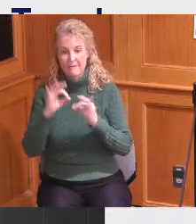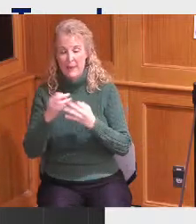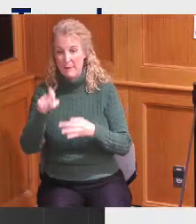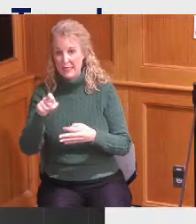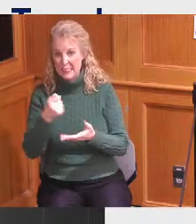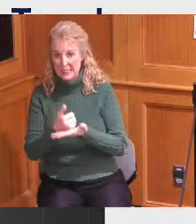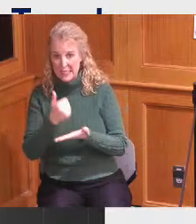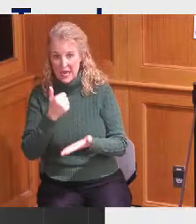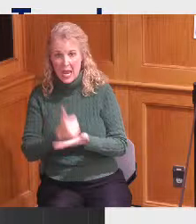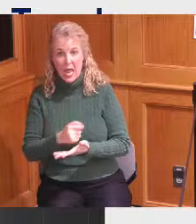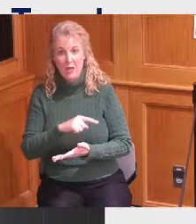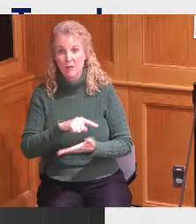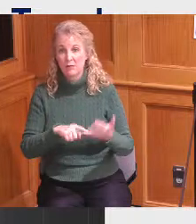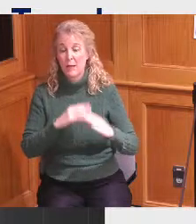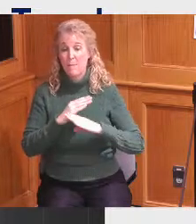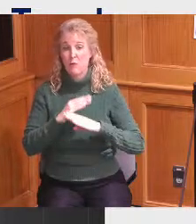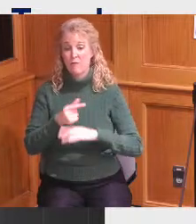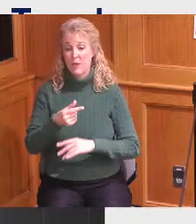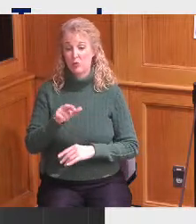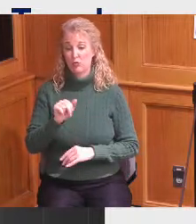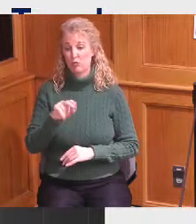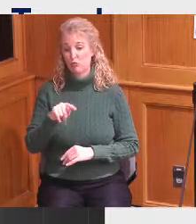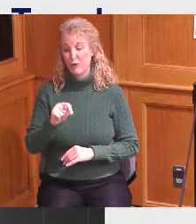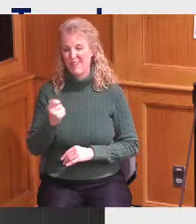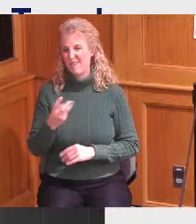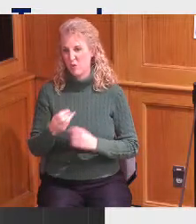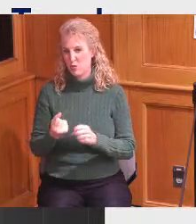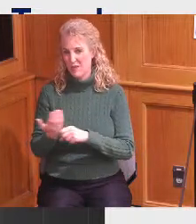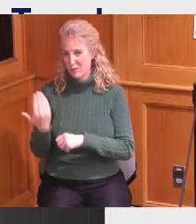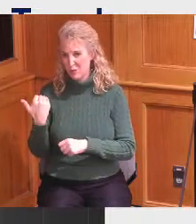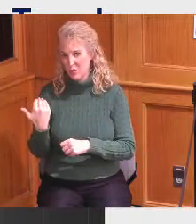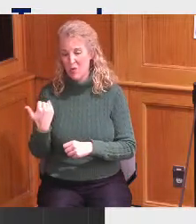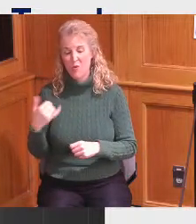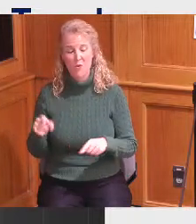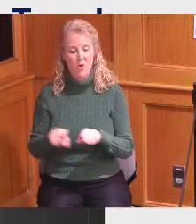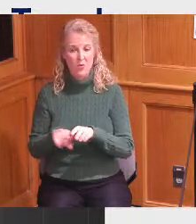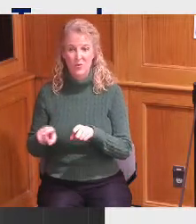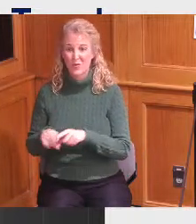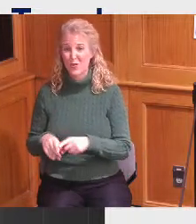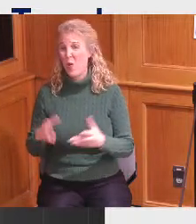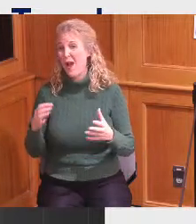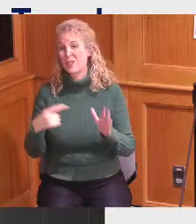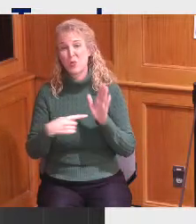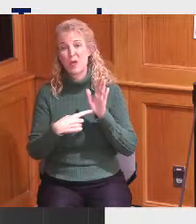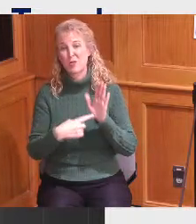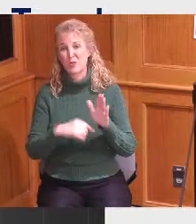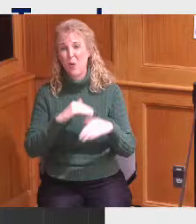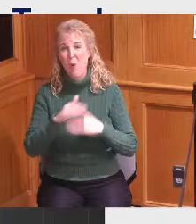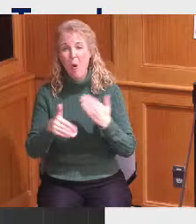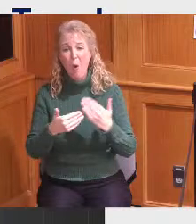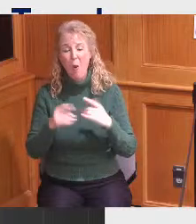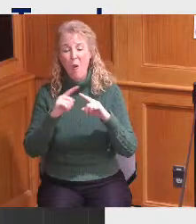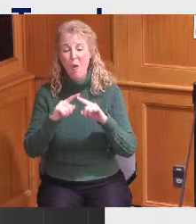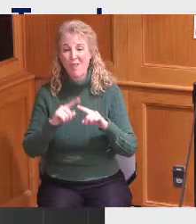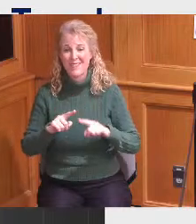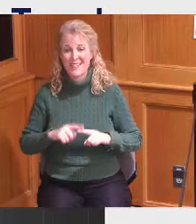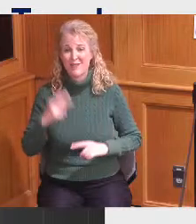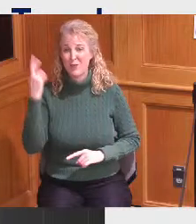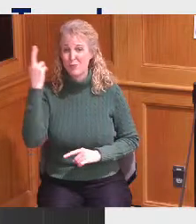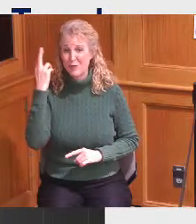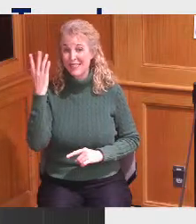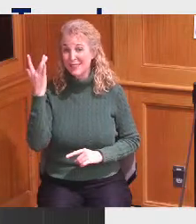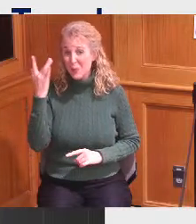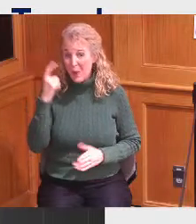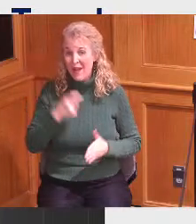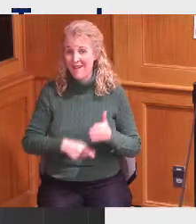So prevention grants that we issued a couple years ago are driving that as well. So just wanted to kind of give you a graph that shows where those